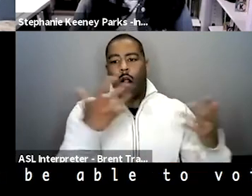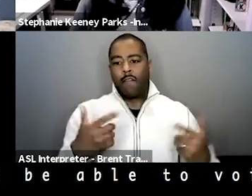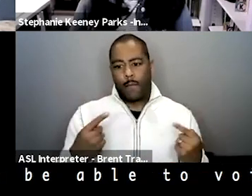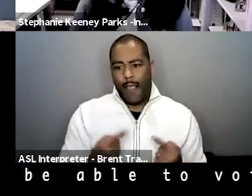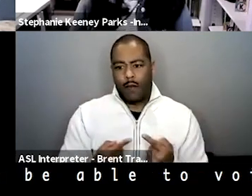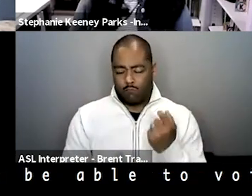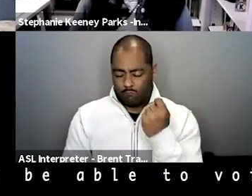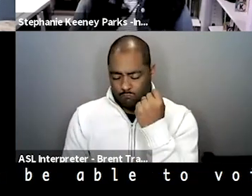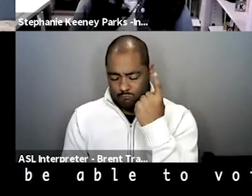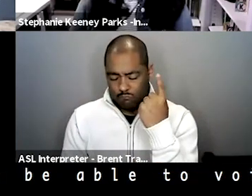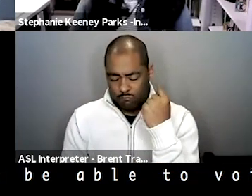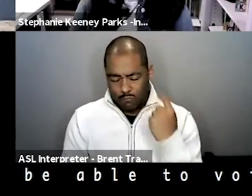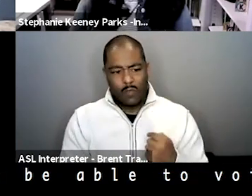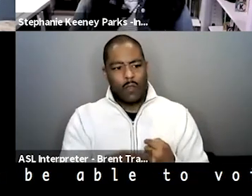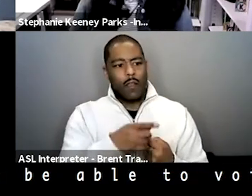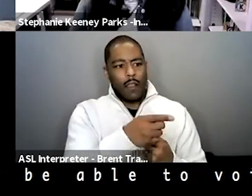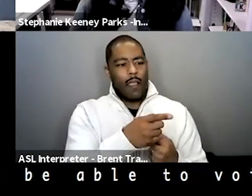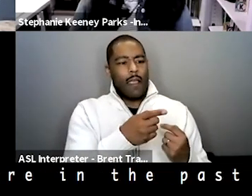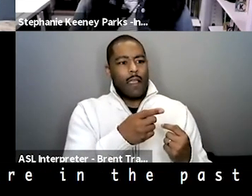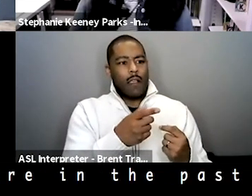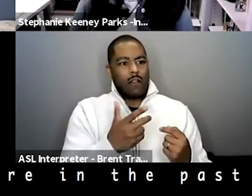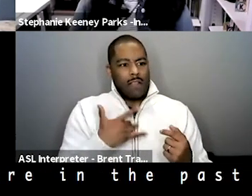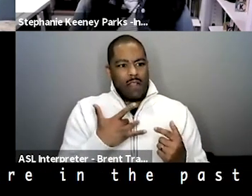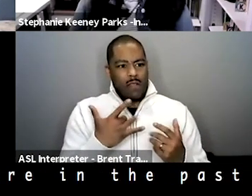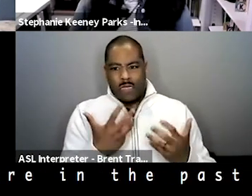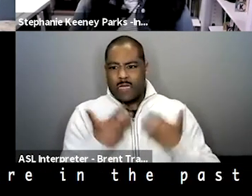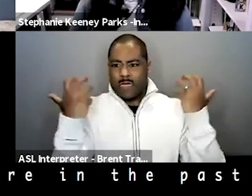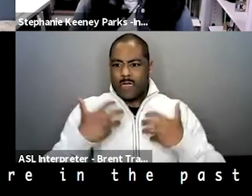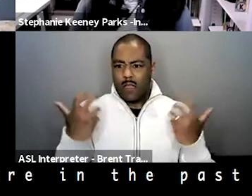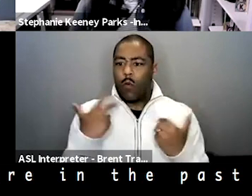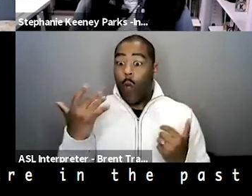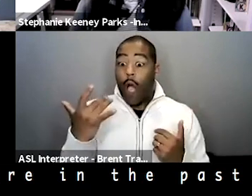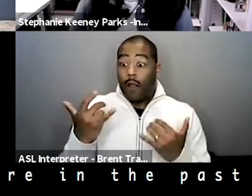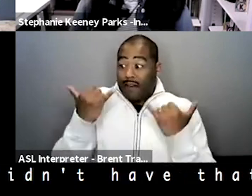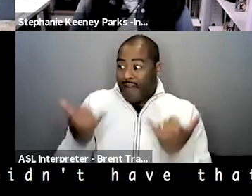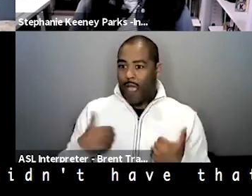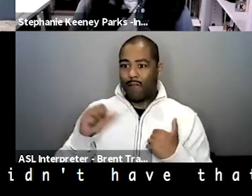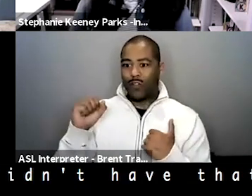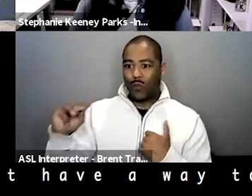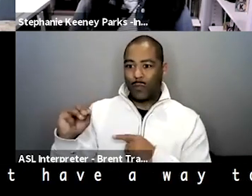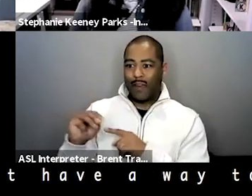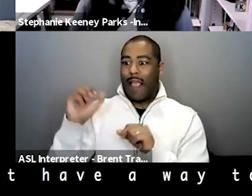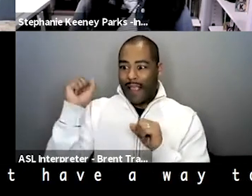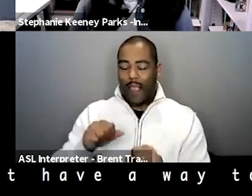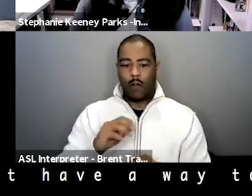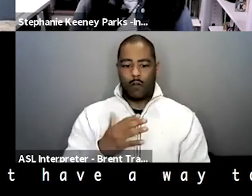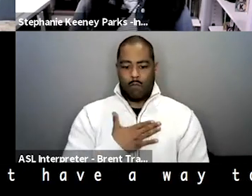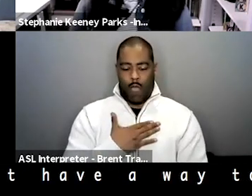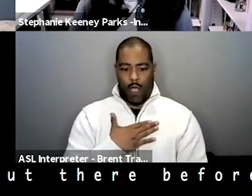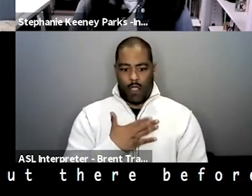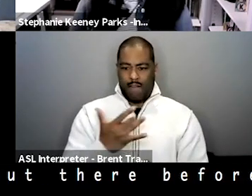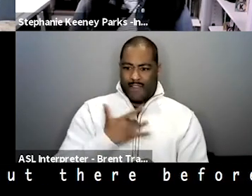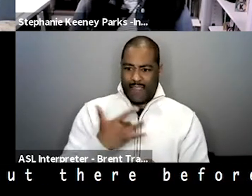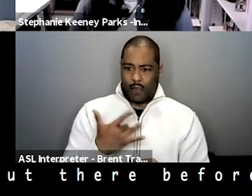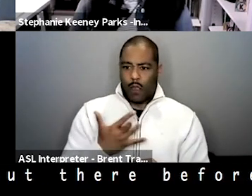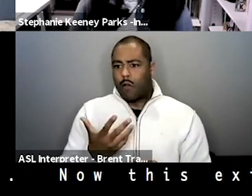of where they finally have an outlet with social media, with online, to be able to voice all of this, where in the past, autistic people didn't have that community.